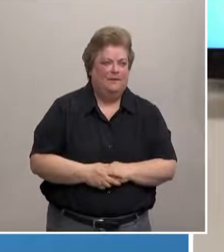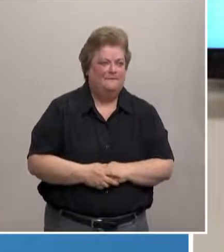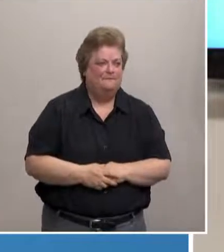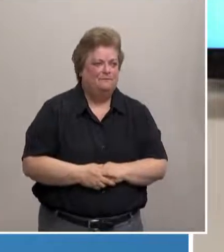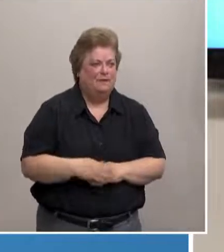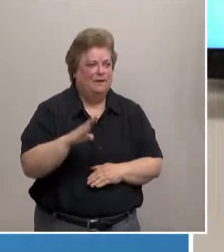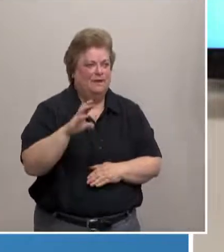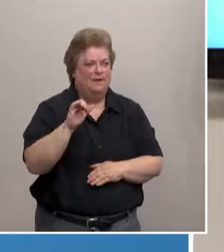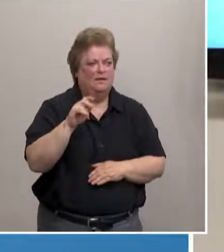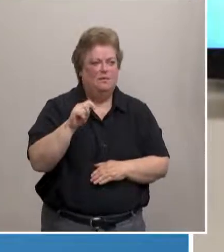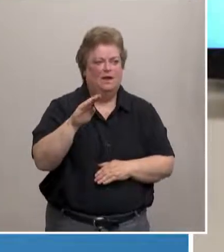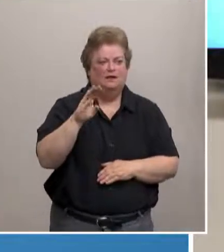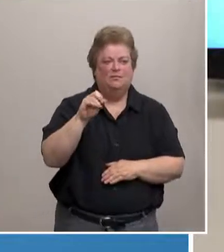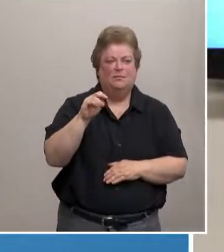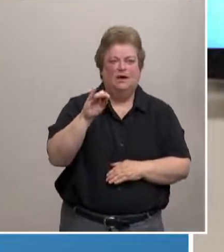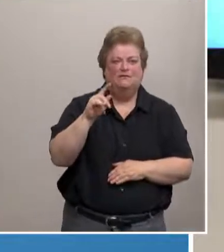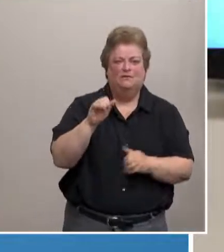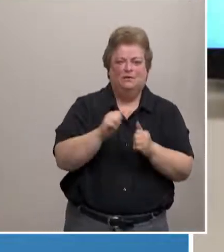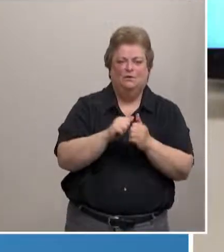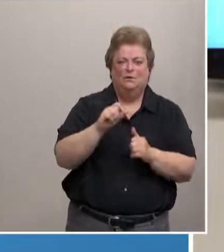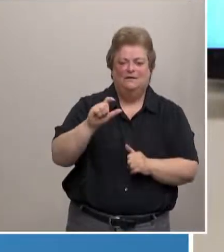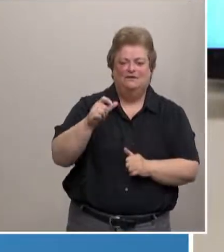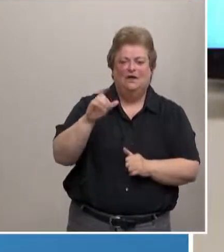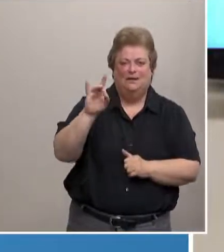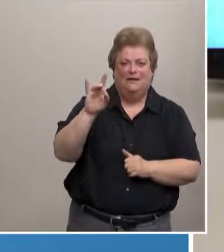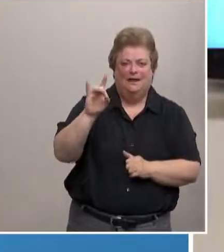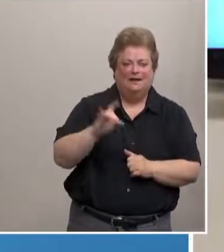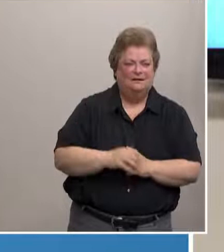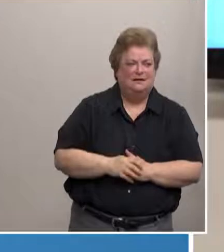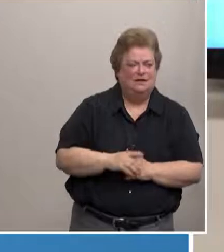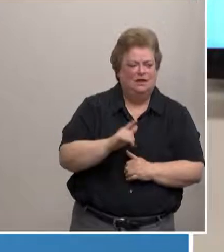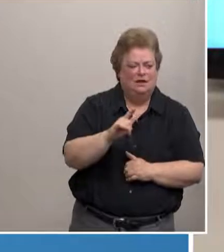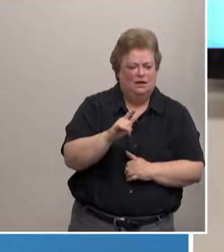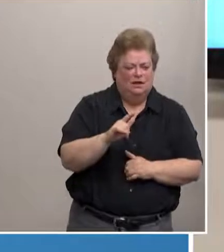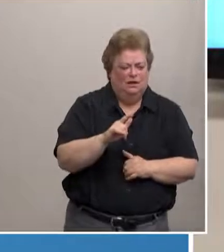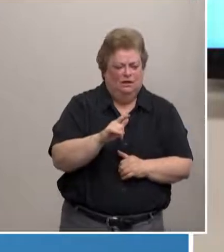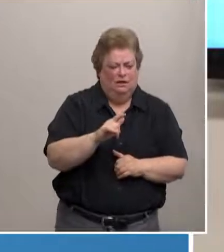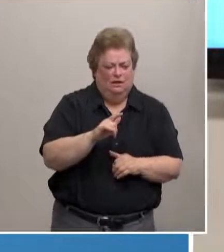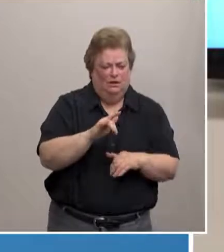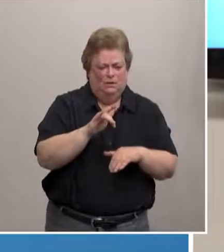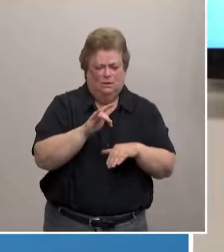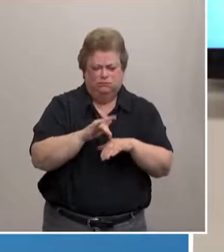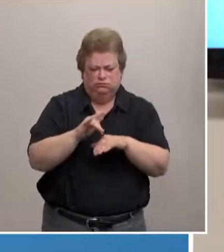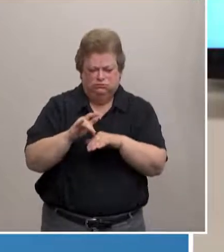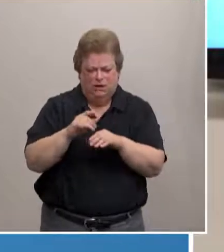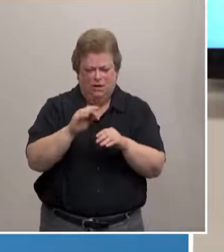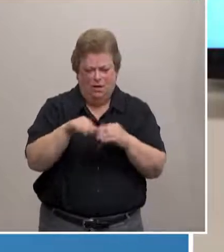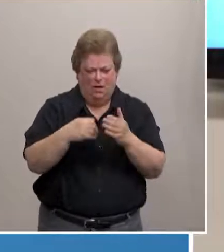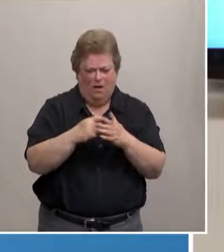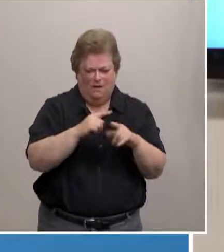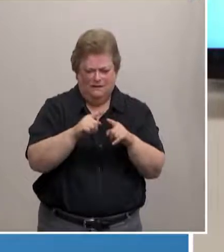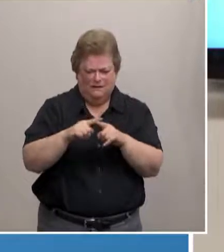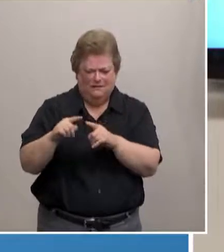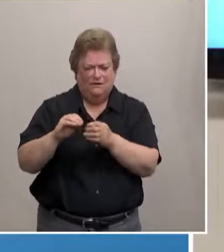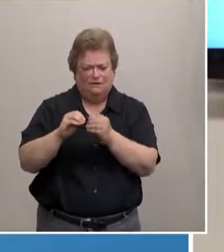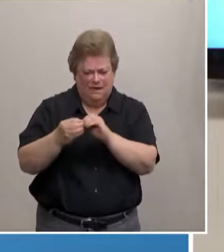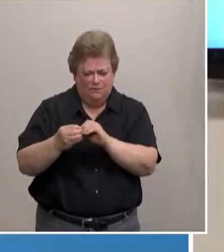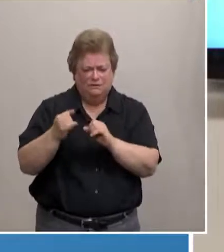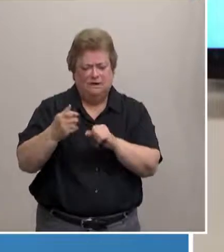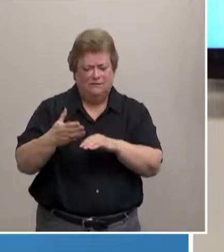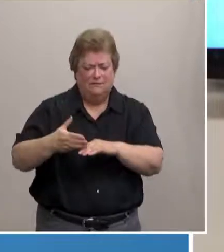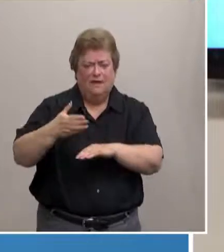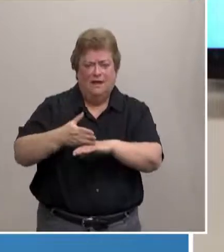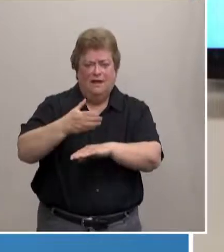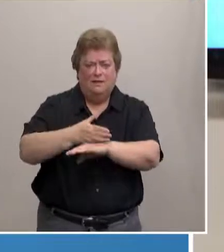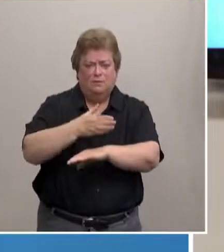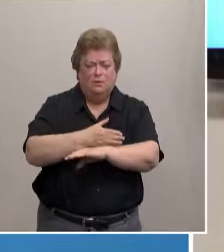Hi, Director. This is Brent with Channel 8. You touched on all the numbers earlier, and we know that they've been improving for a while,